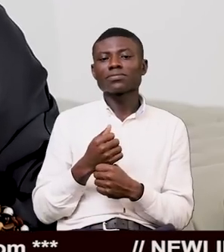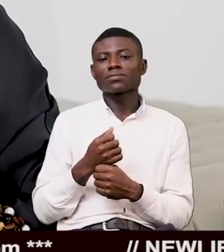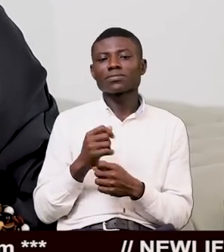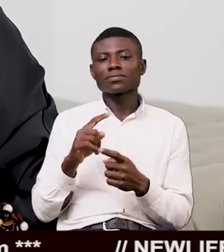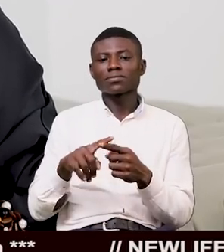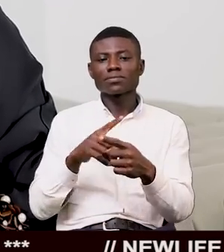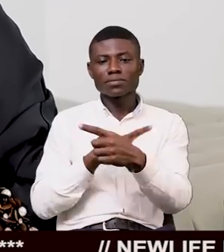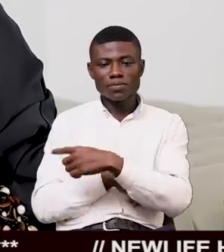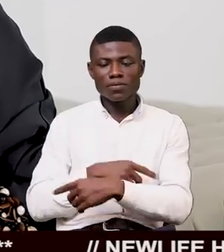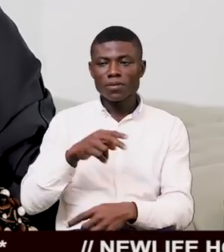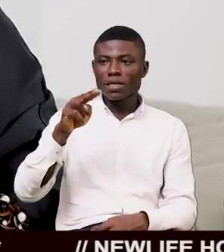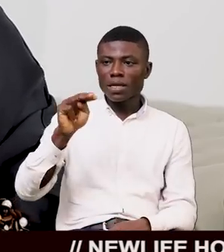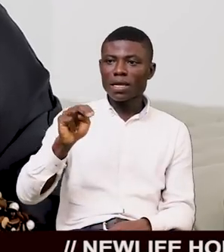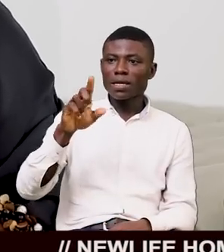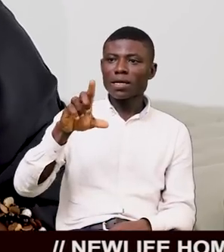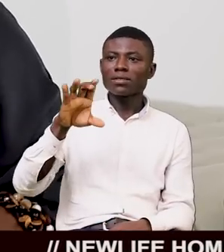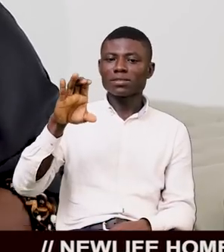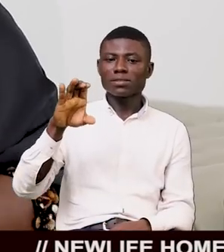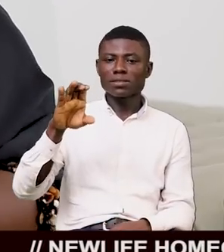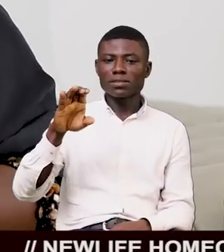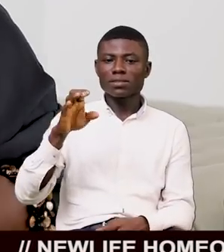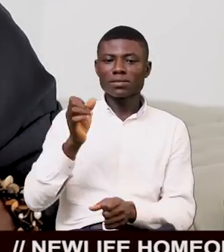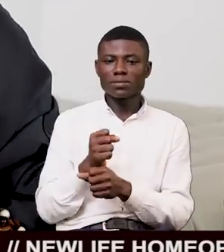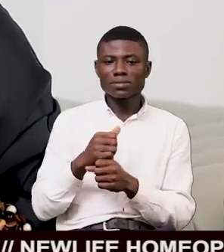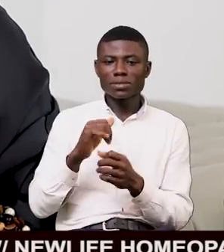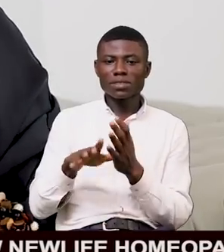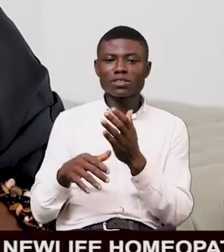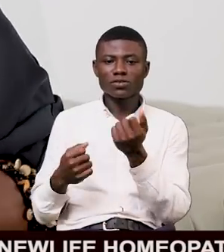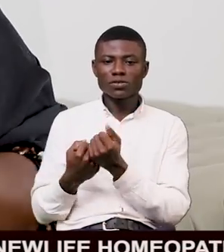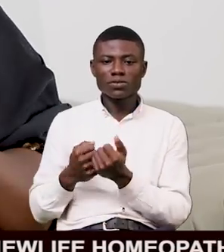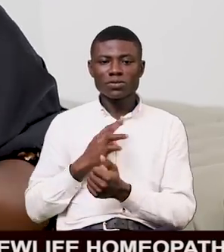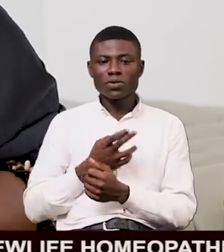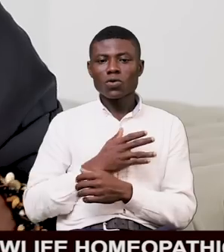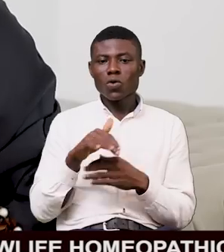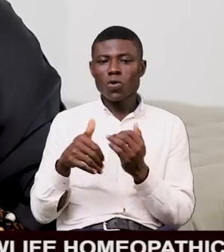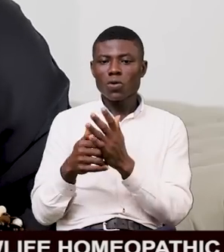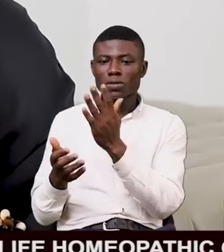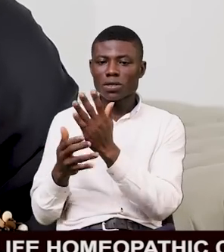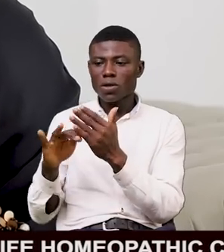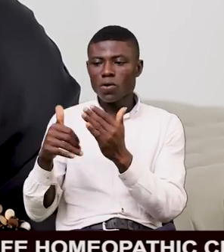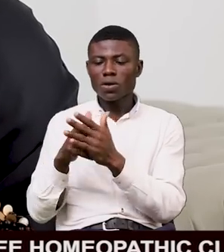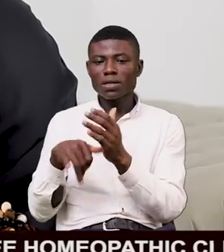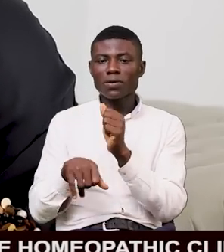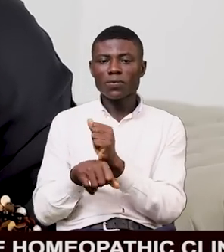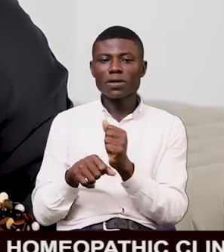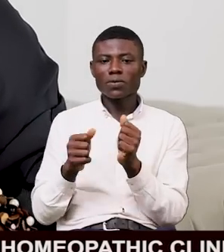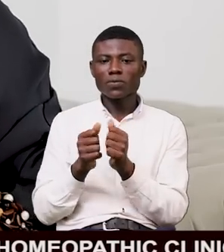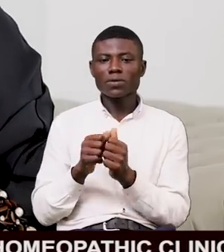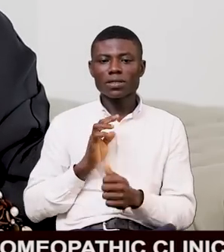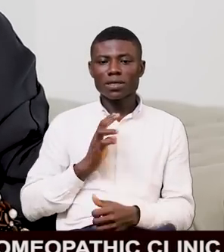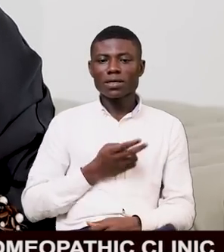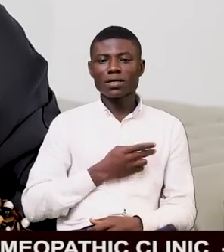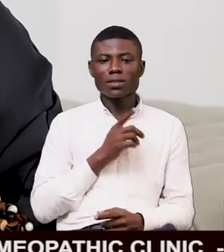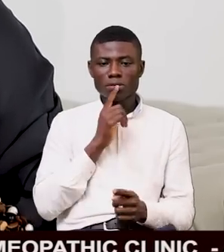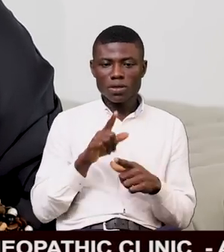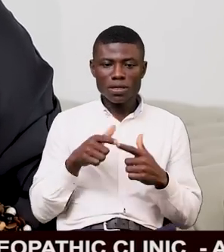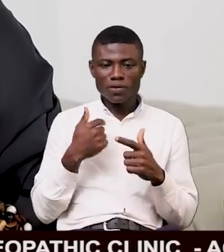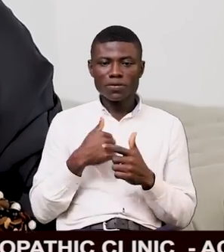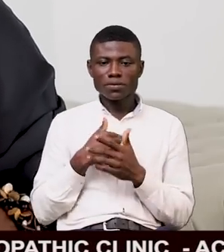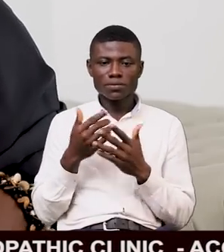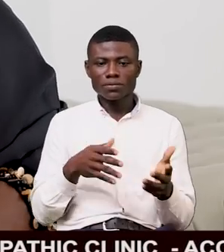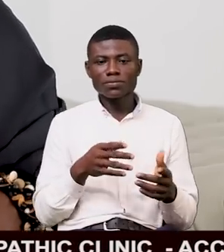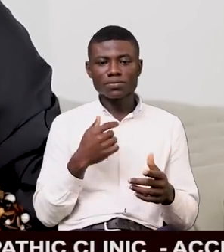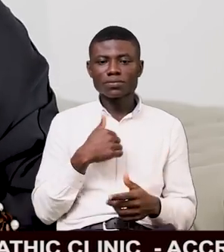And NLC Productions, and the tie chi technical aspects no inina, and the talk life,